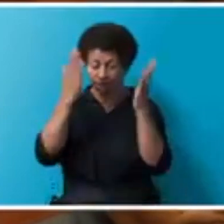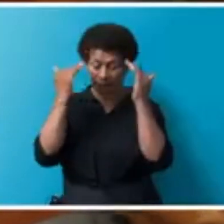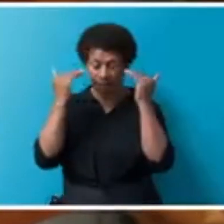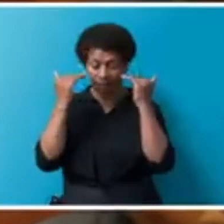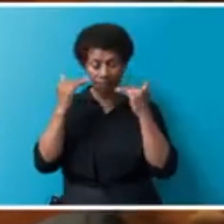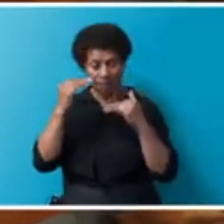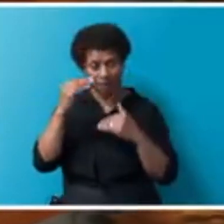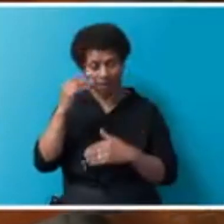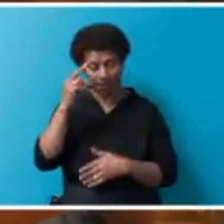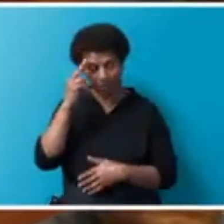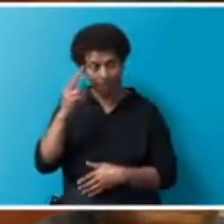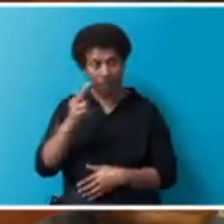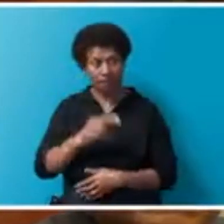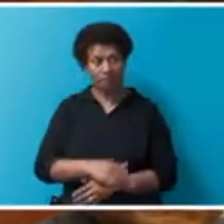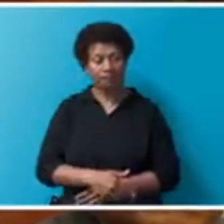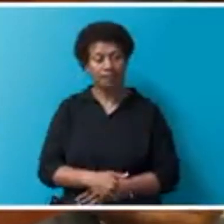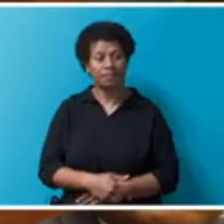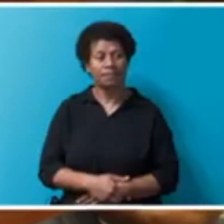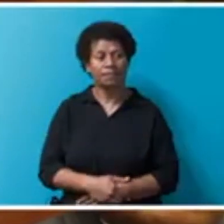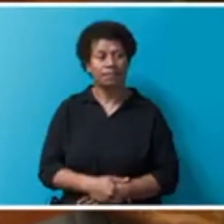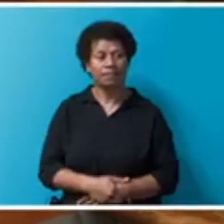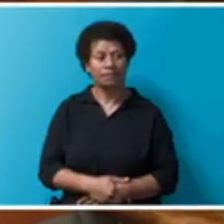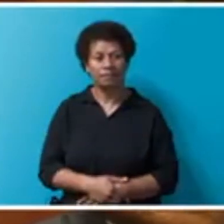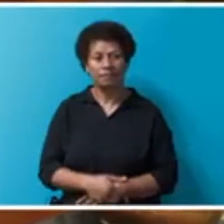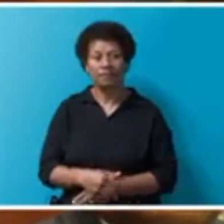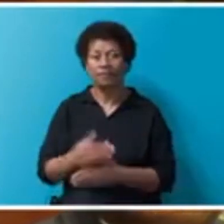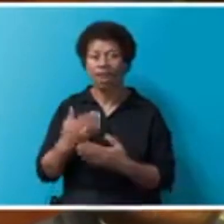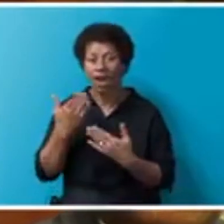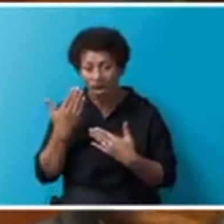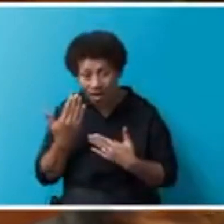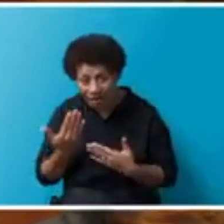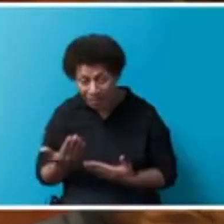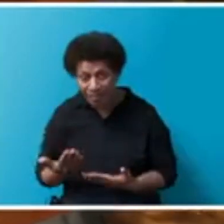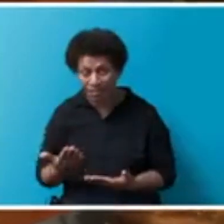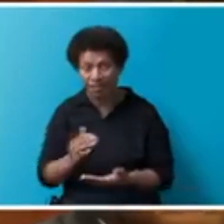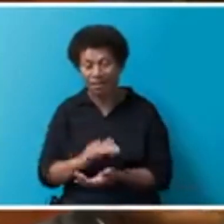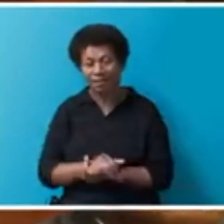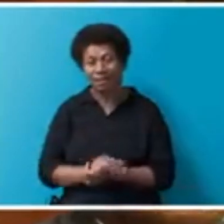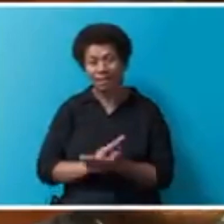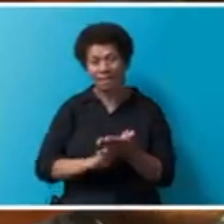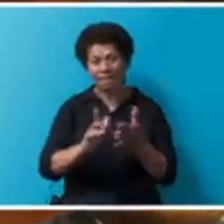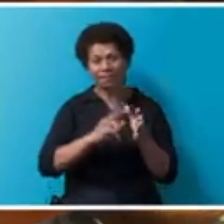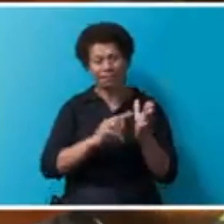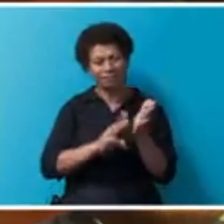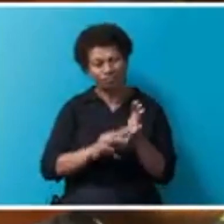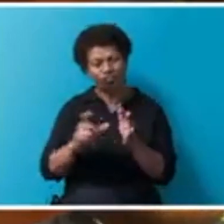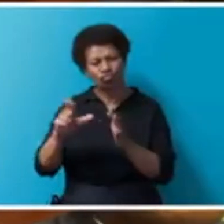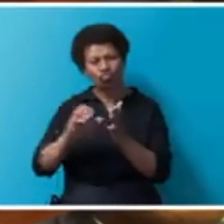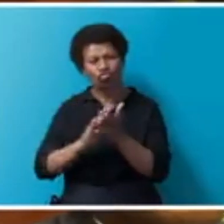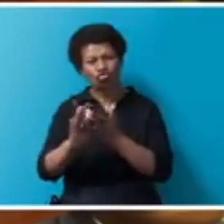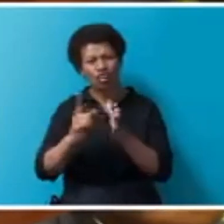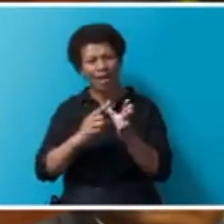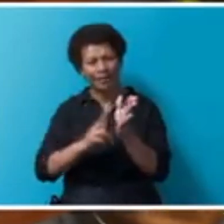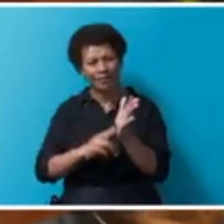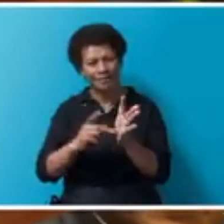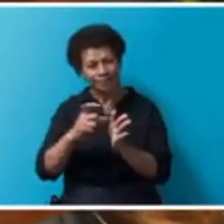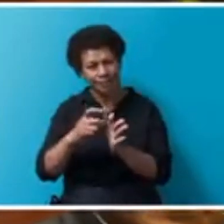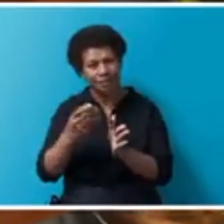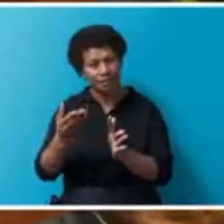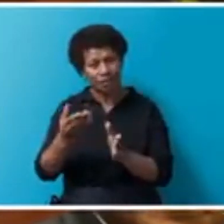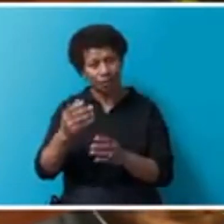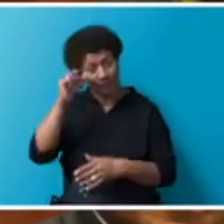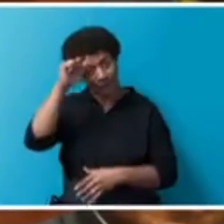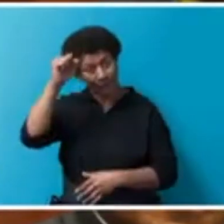Mr. Hemchand, of course, is very much, Honorable Hemchand, sorry, my apology, is very much aware of this because he was a senior staff of the ministry during those